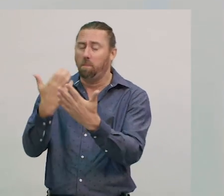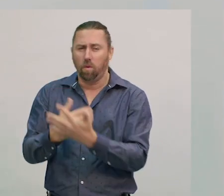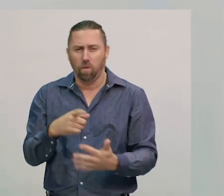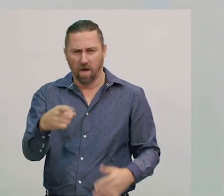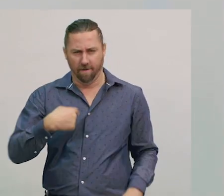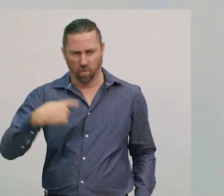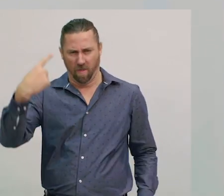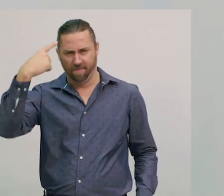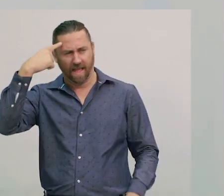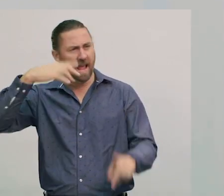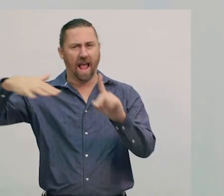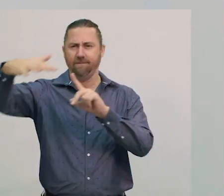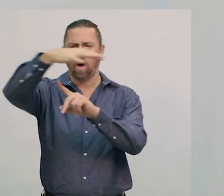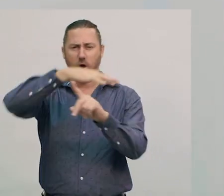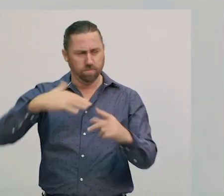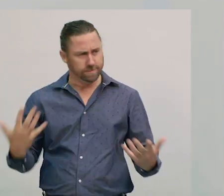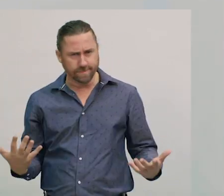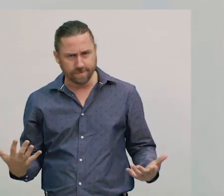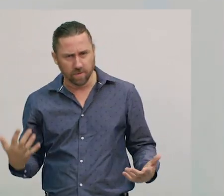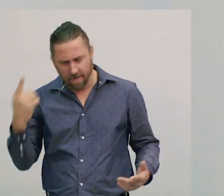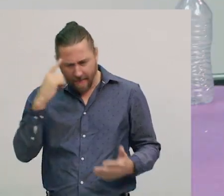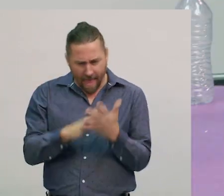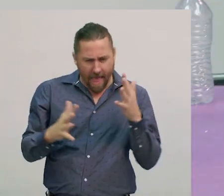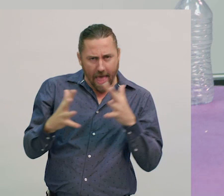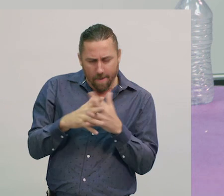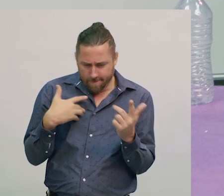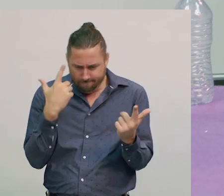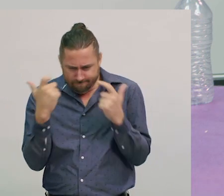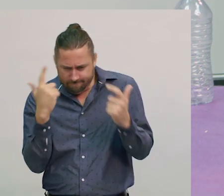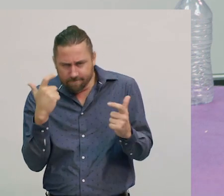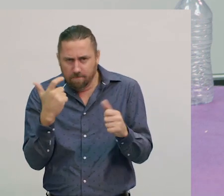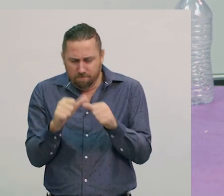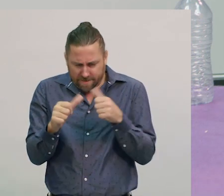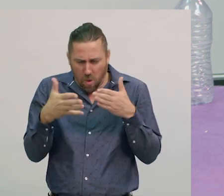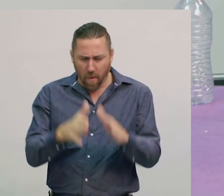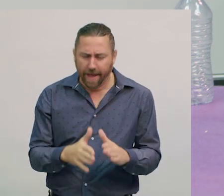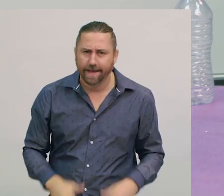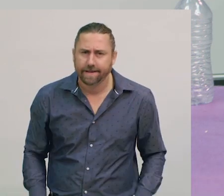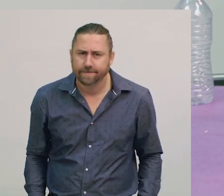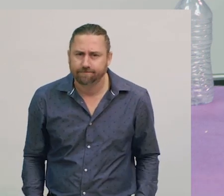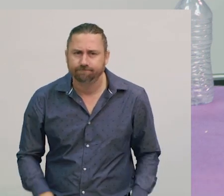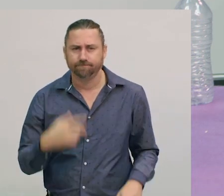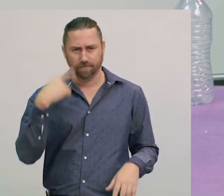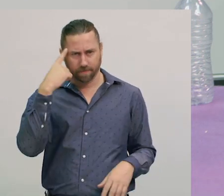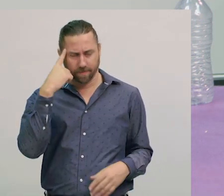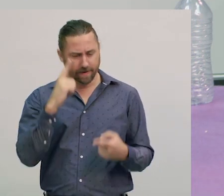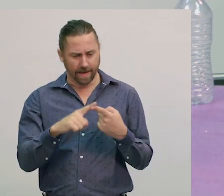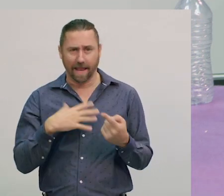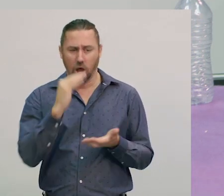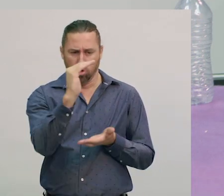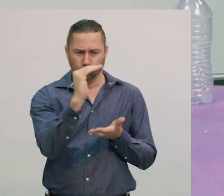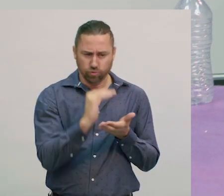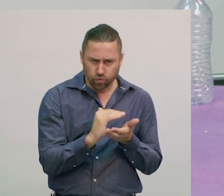consider new and innovative ways to manage our waste. We can start by thinking about how to